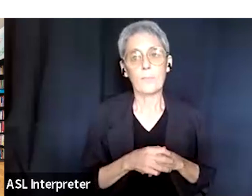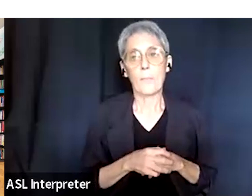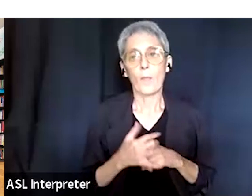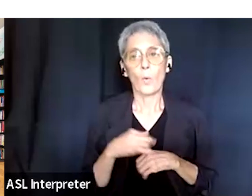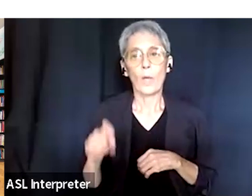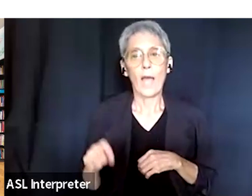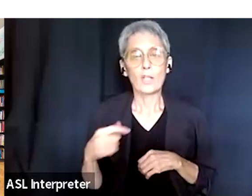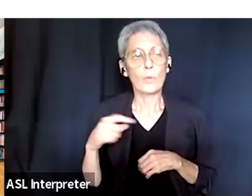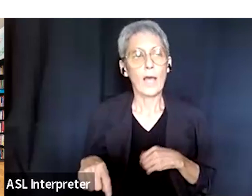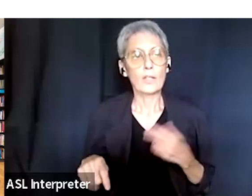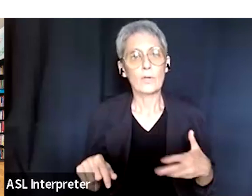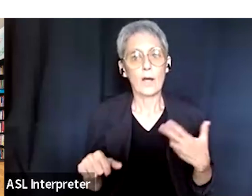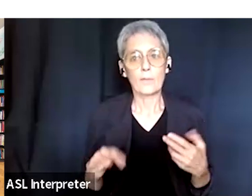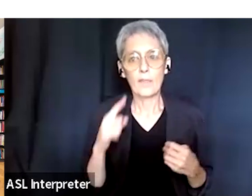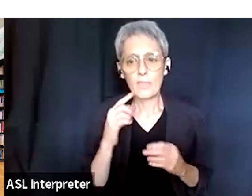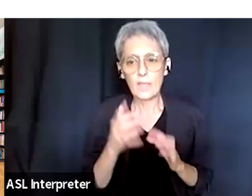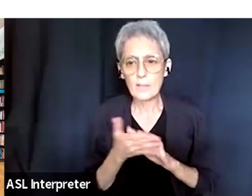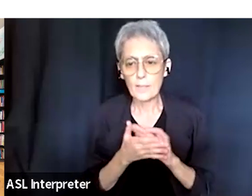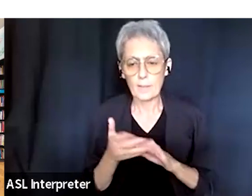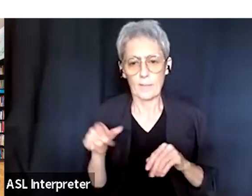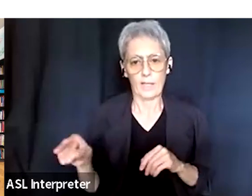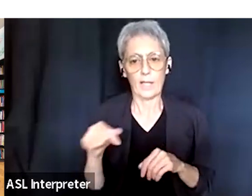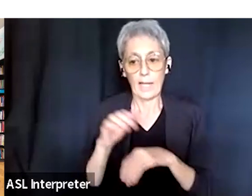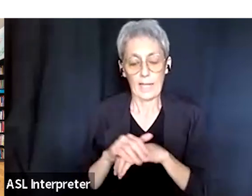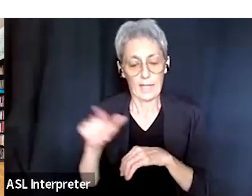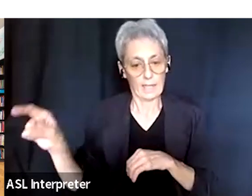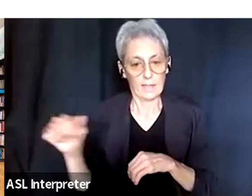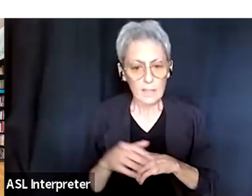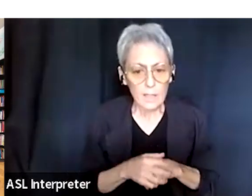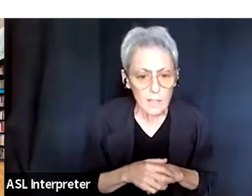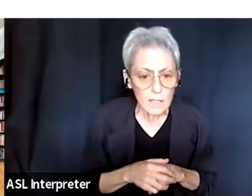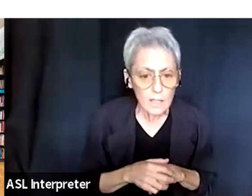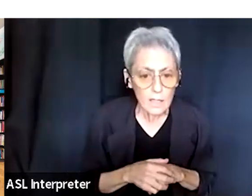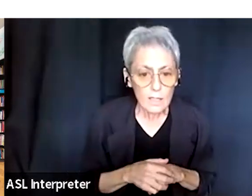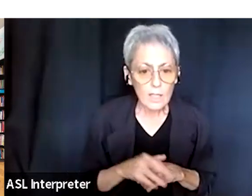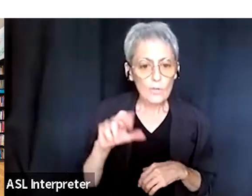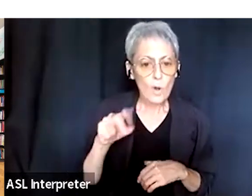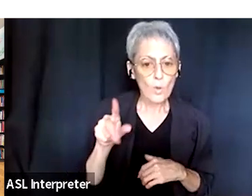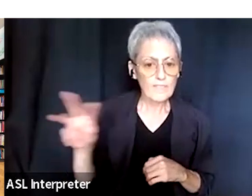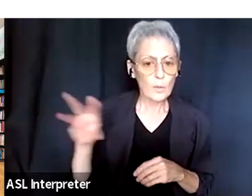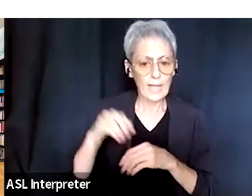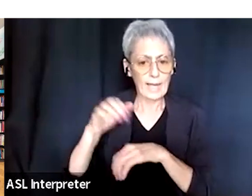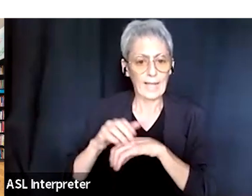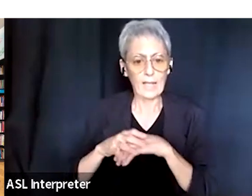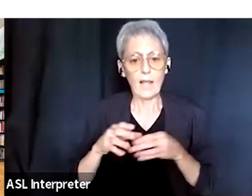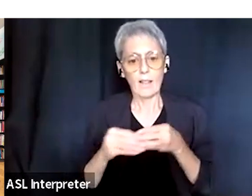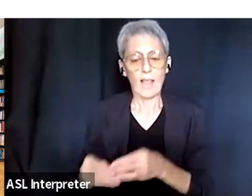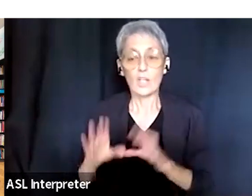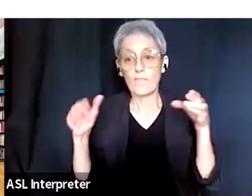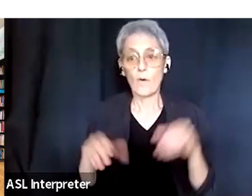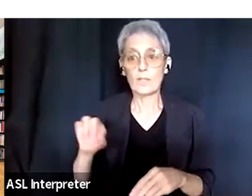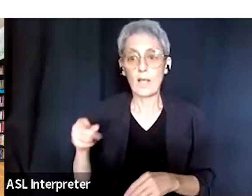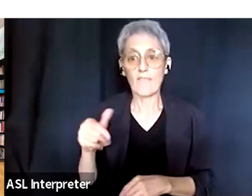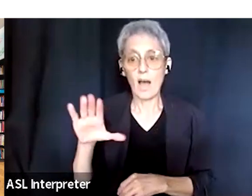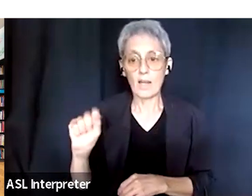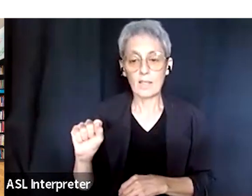the Rose Review in England, which led to, a renewed focus on phonics. And one of the things that was unhelpful that came out of that was